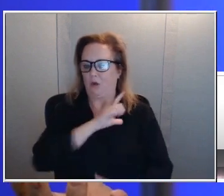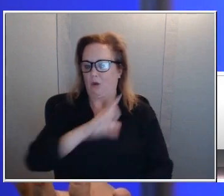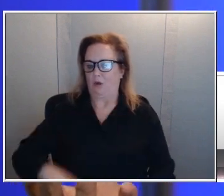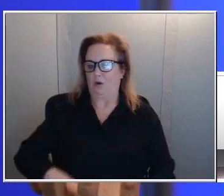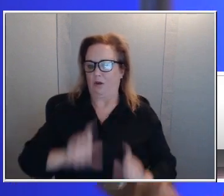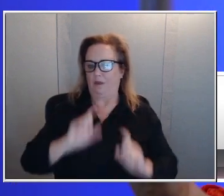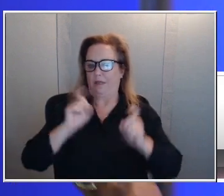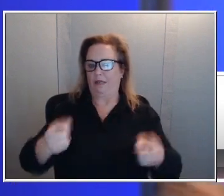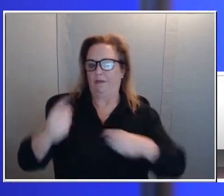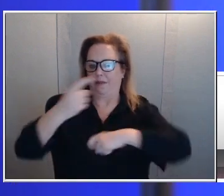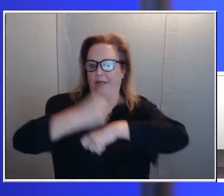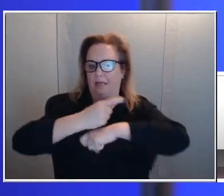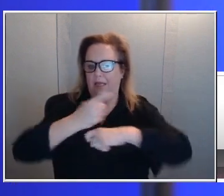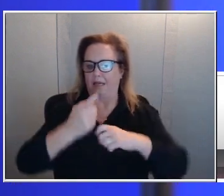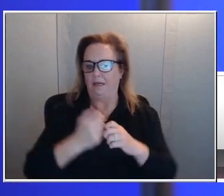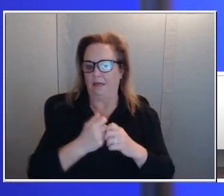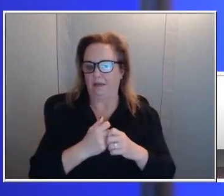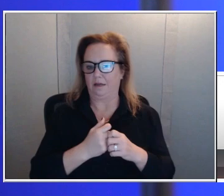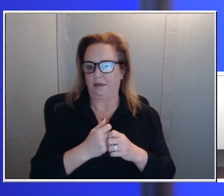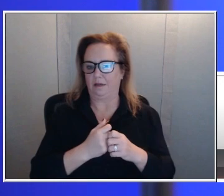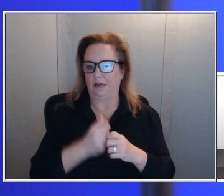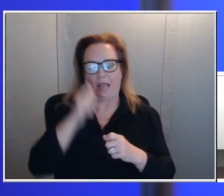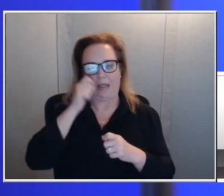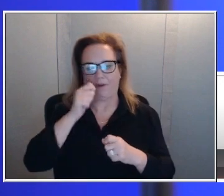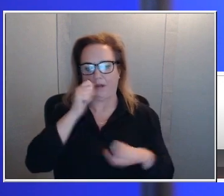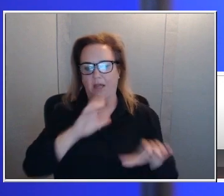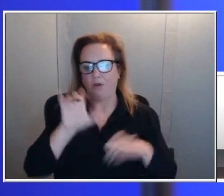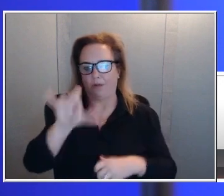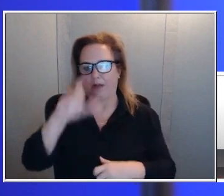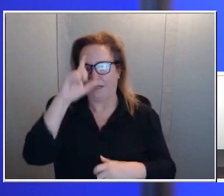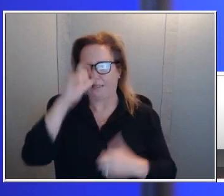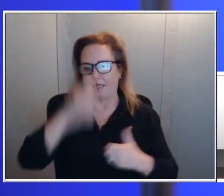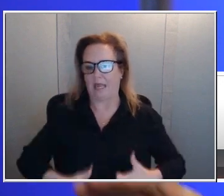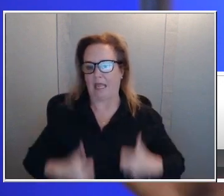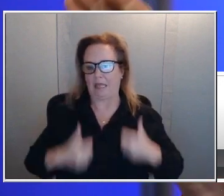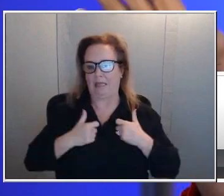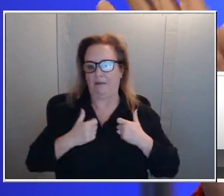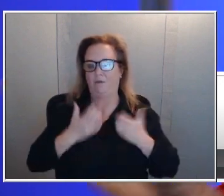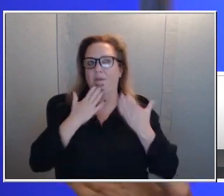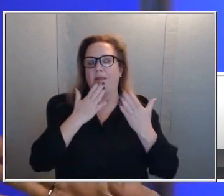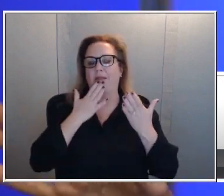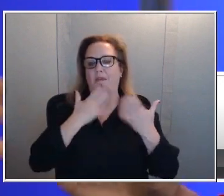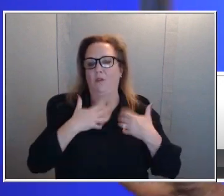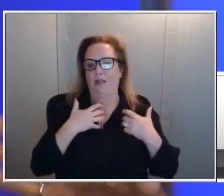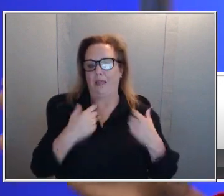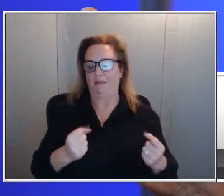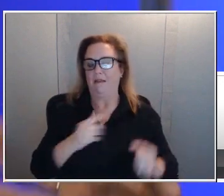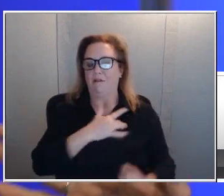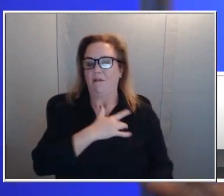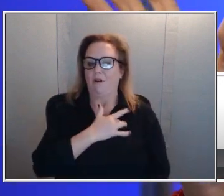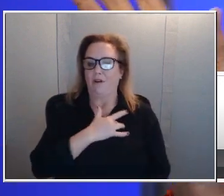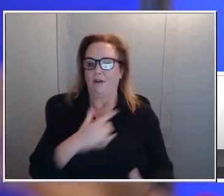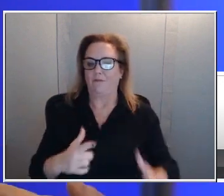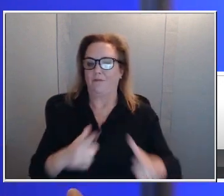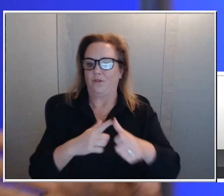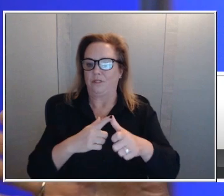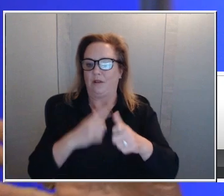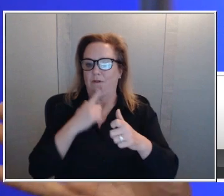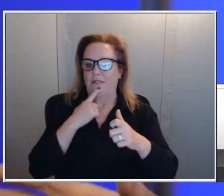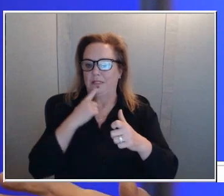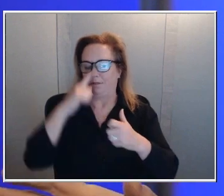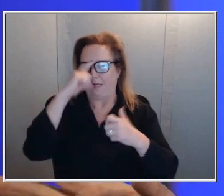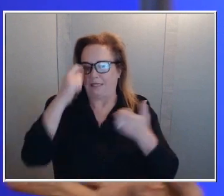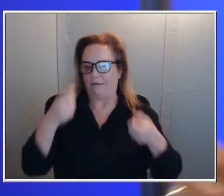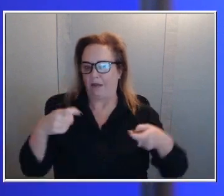day, of which I do every day, because I live with a grateful, healing heart. And the first thing that I would like to say, because I have the